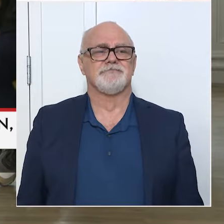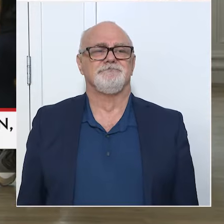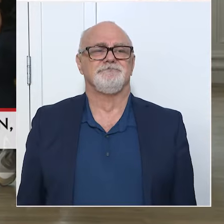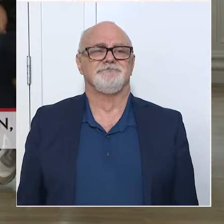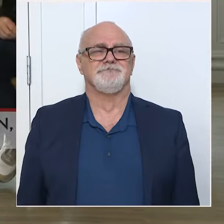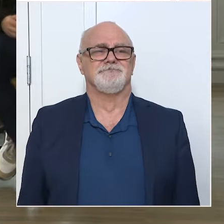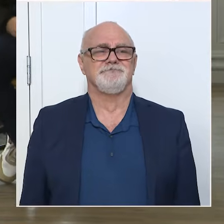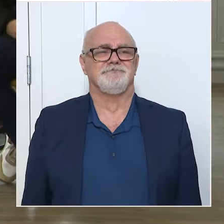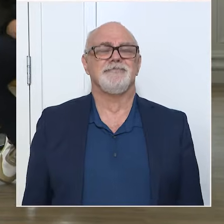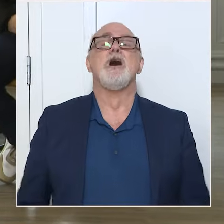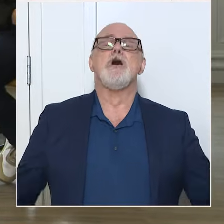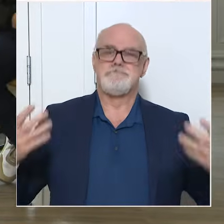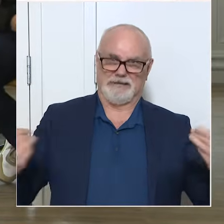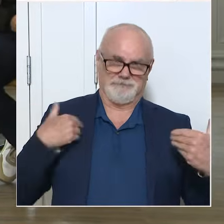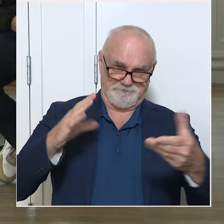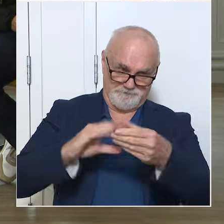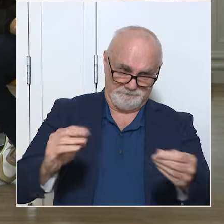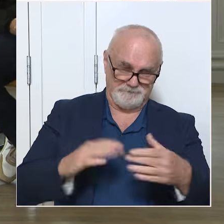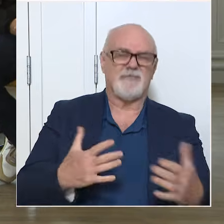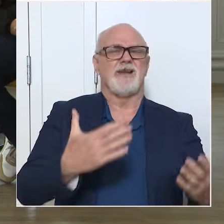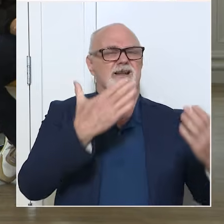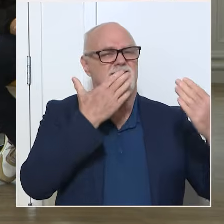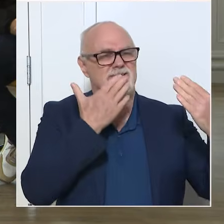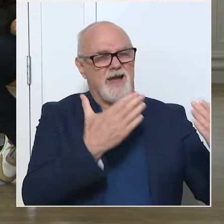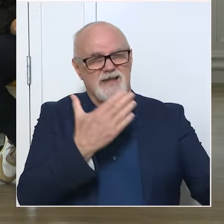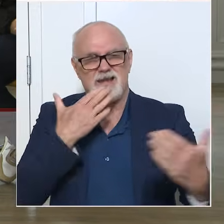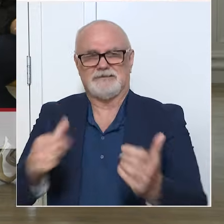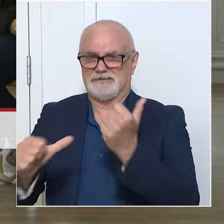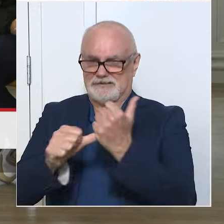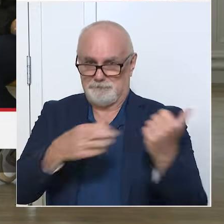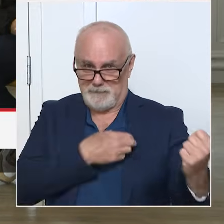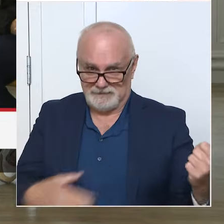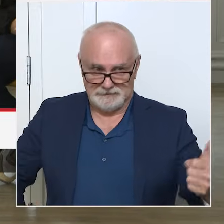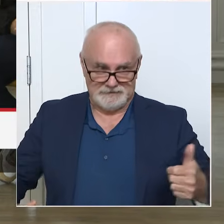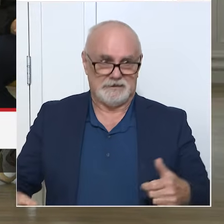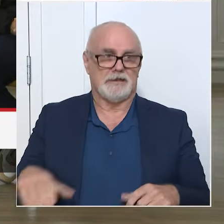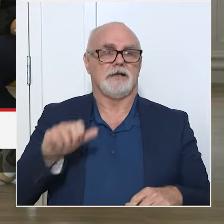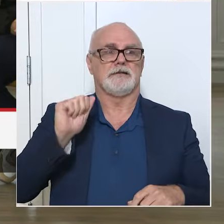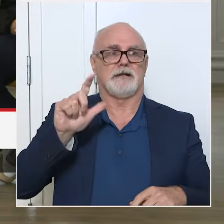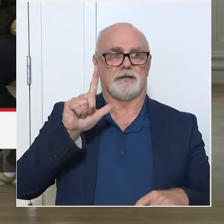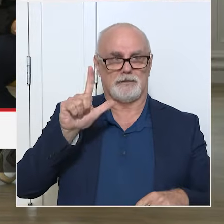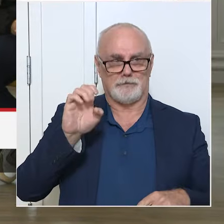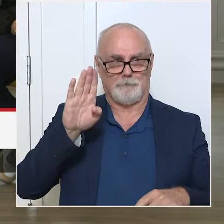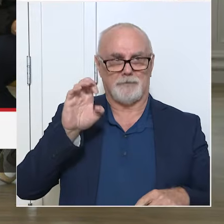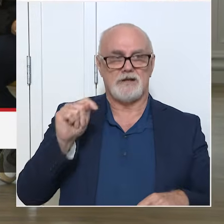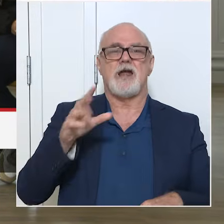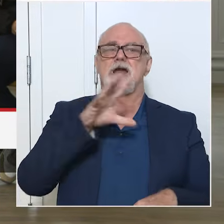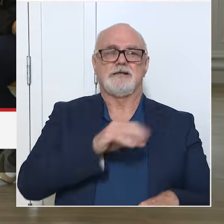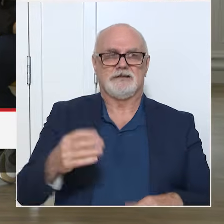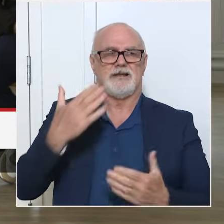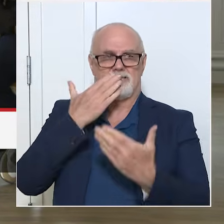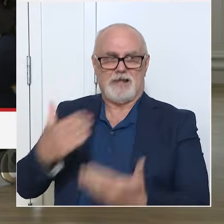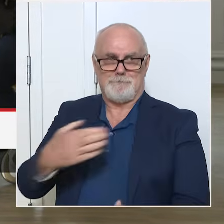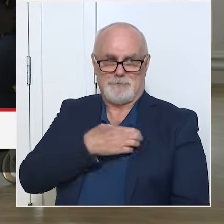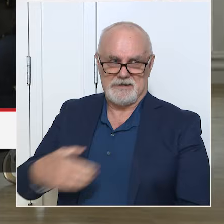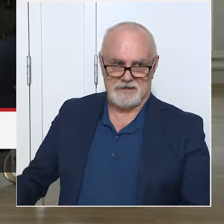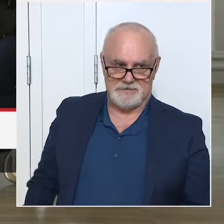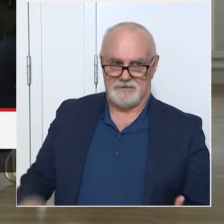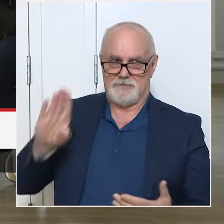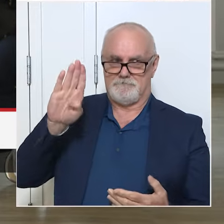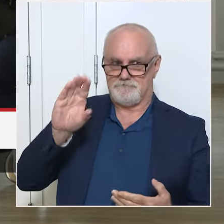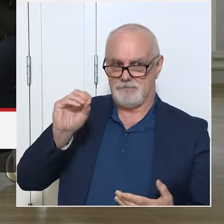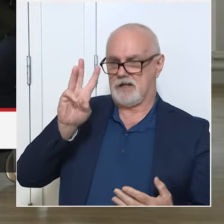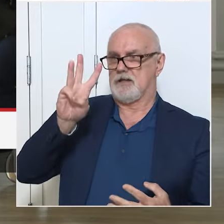Great. Well, thank you, Deputy Mayor Nina Albert. And thank you, Mayor Bowser and the City Council members, Brooke Pinto and